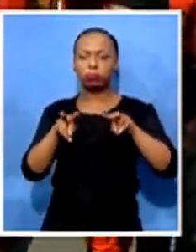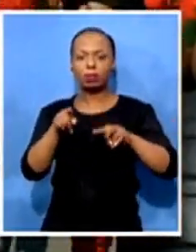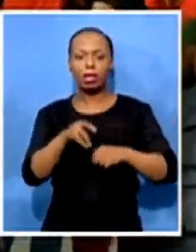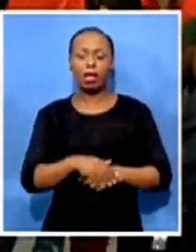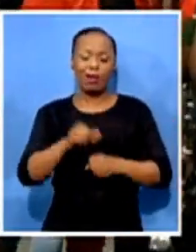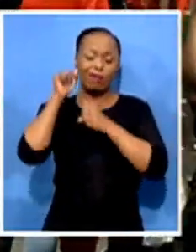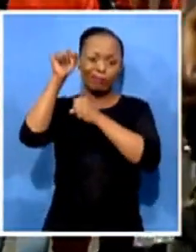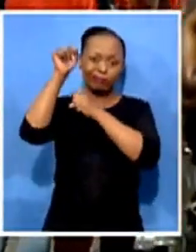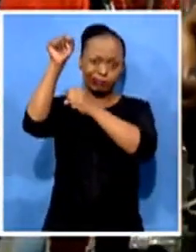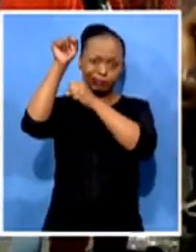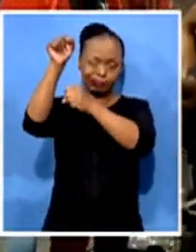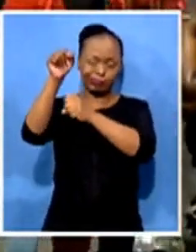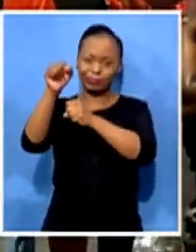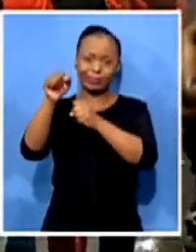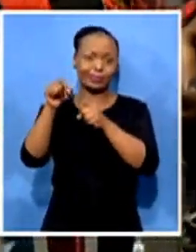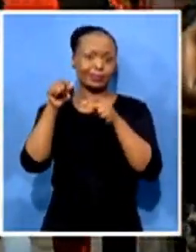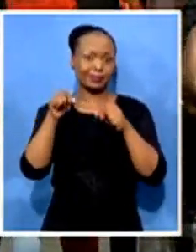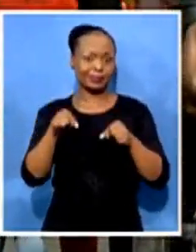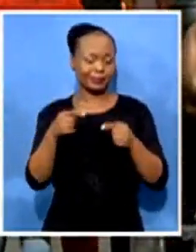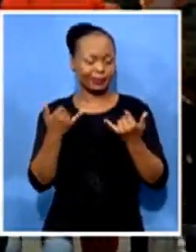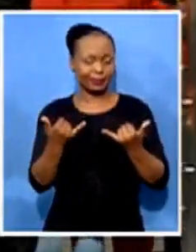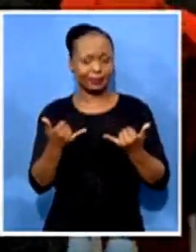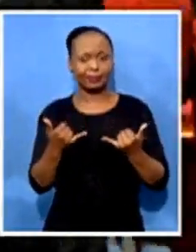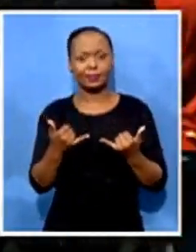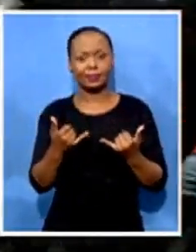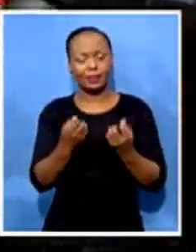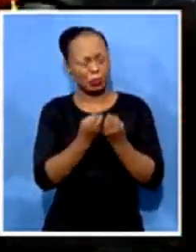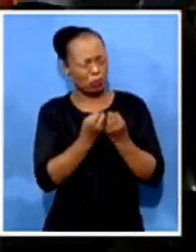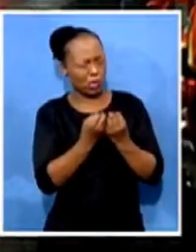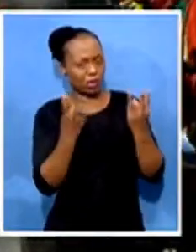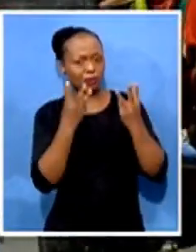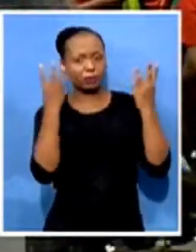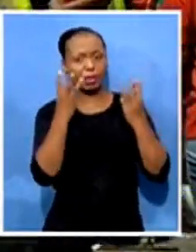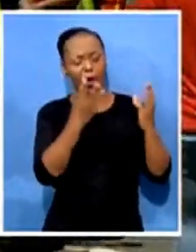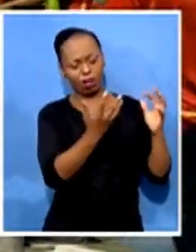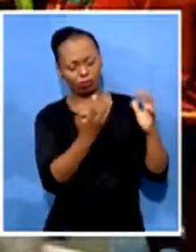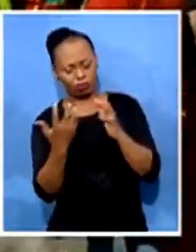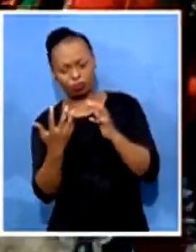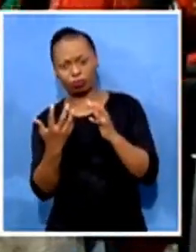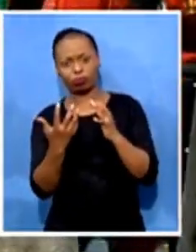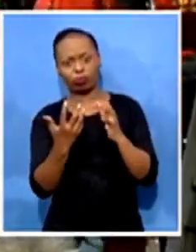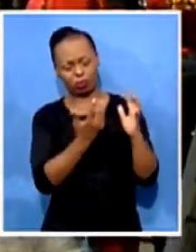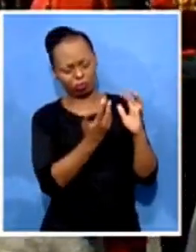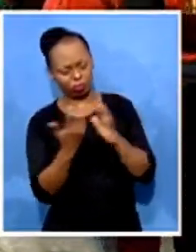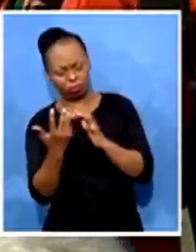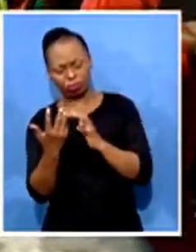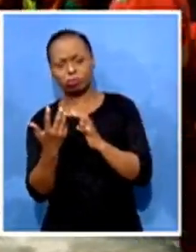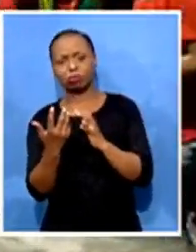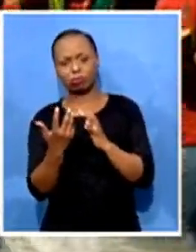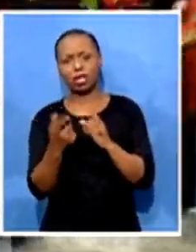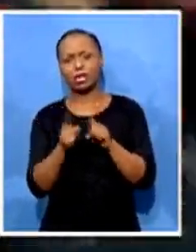brought quite a number of people, residents of Brackenfell, as well as another political party, the K party, also to the